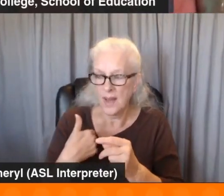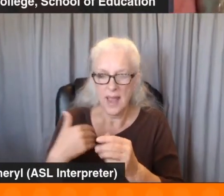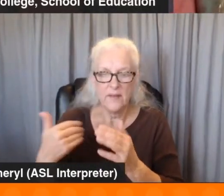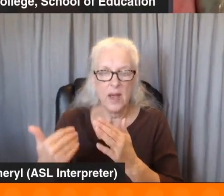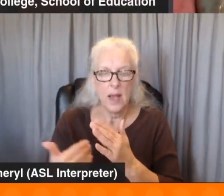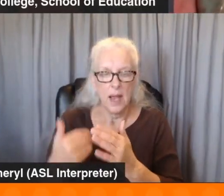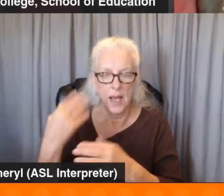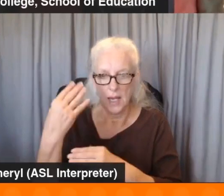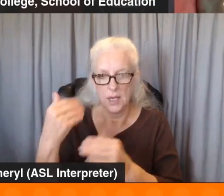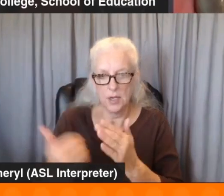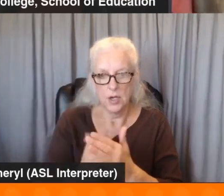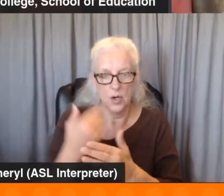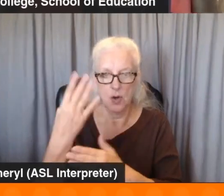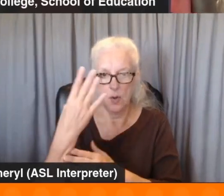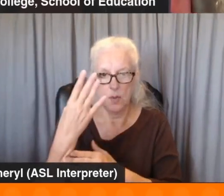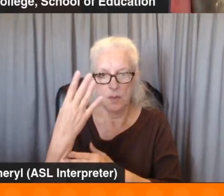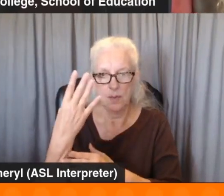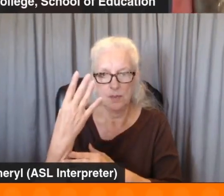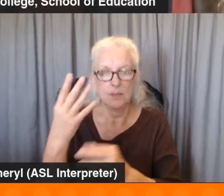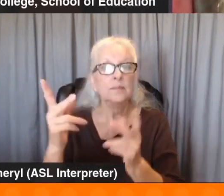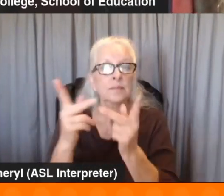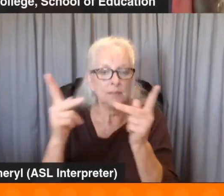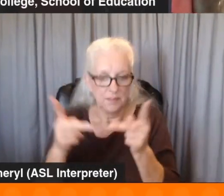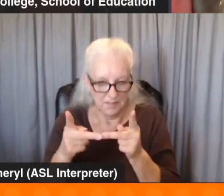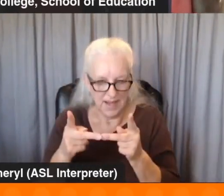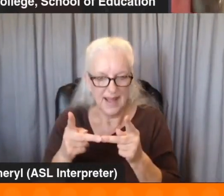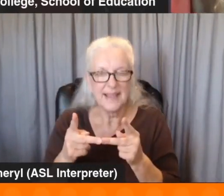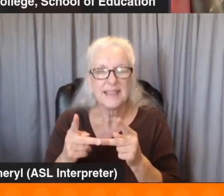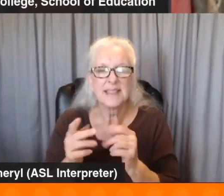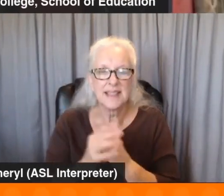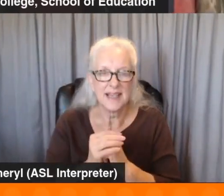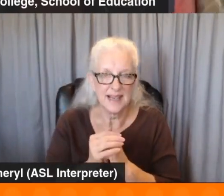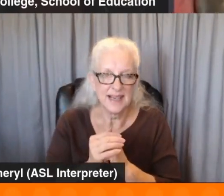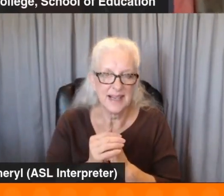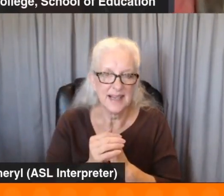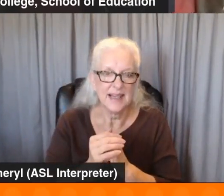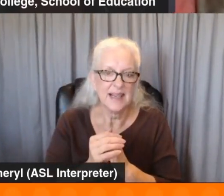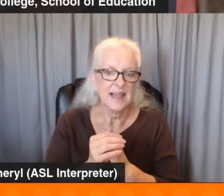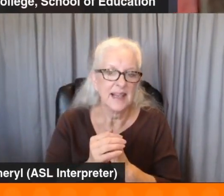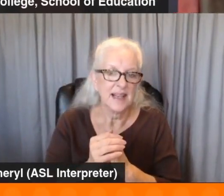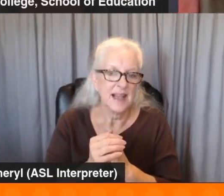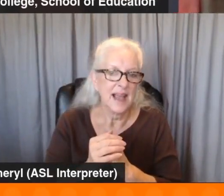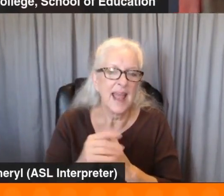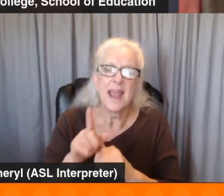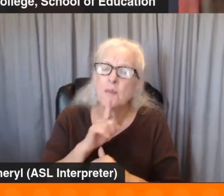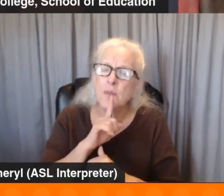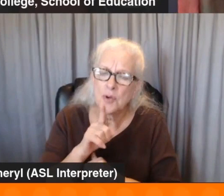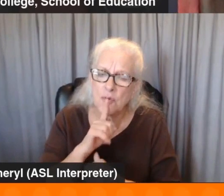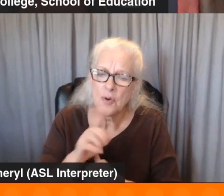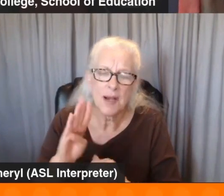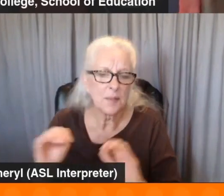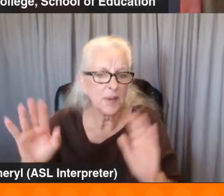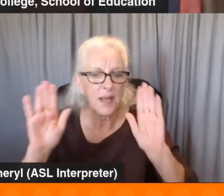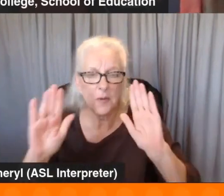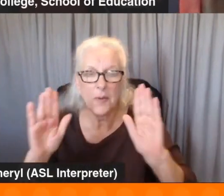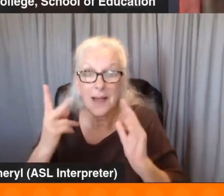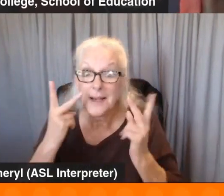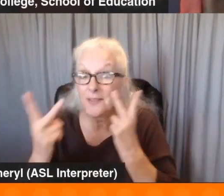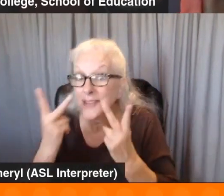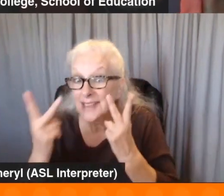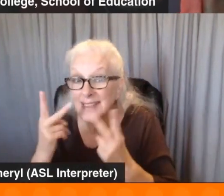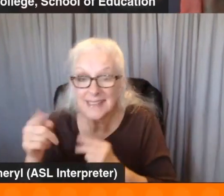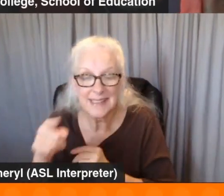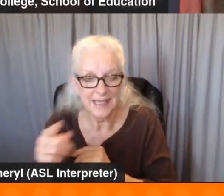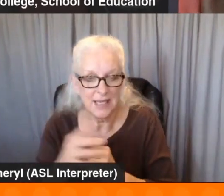all designed for early childhood. And so it'd be wonderful to see you